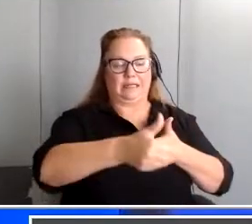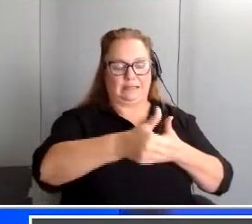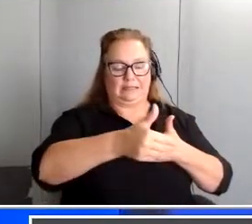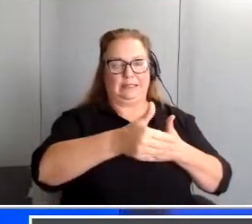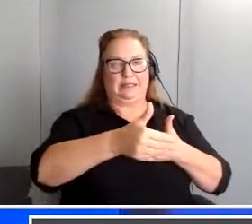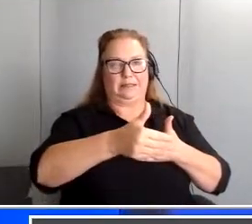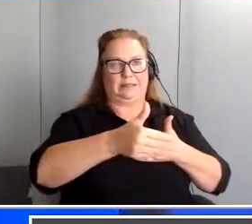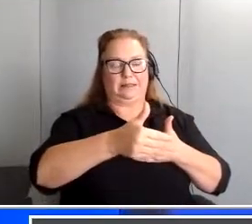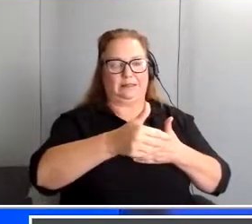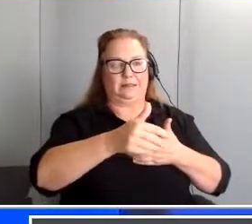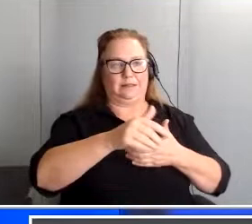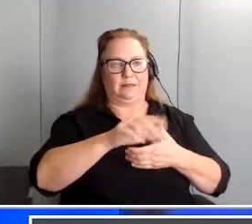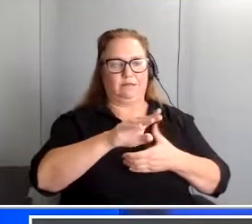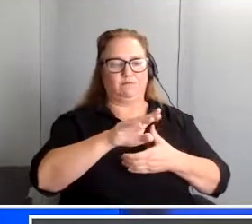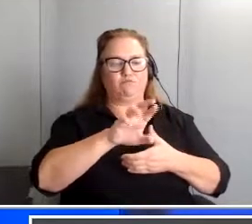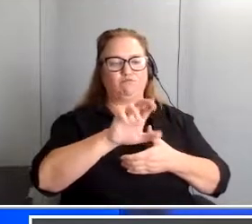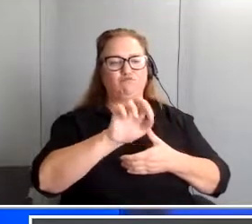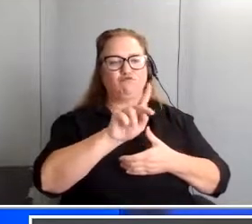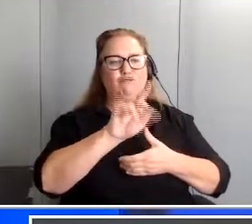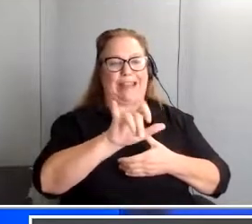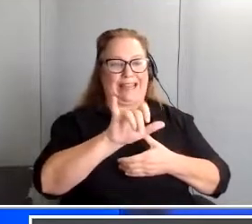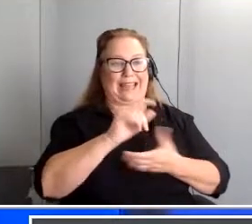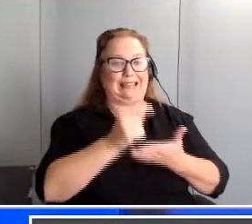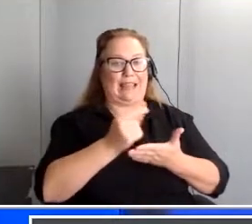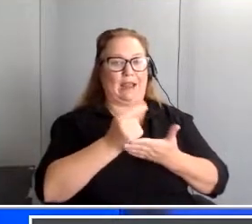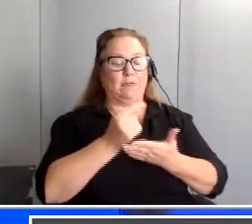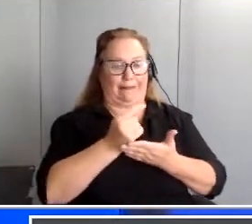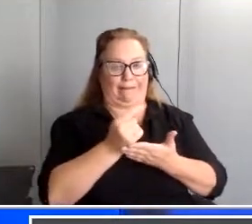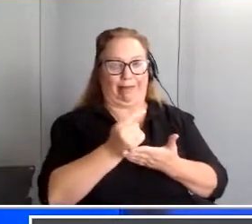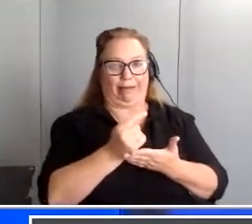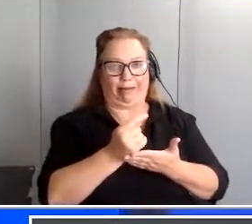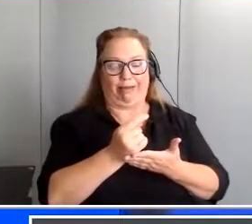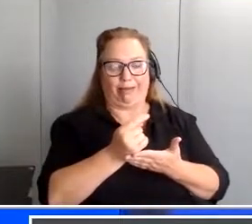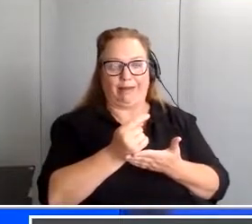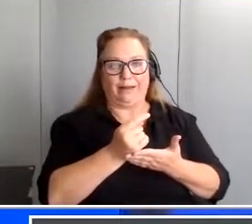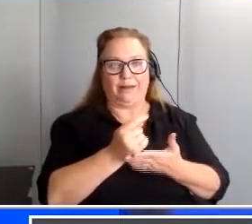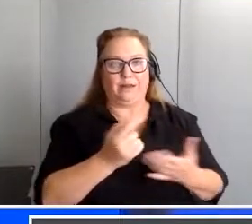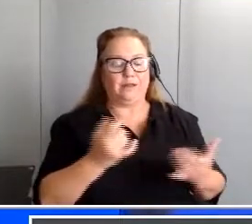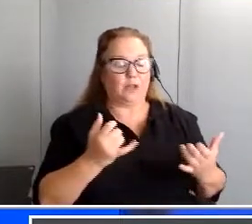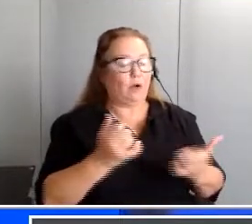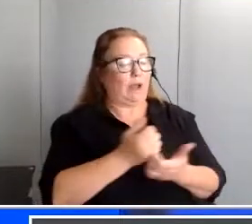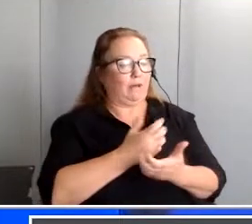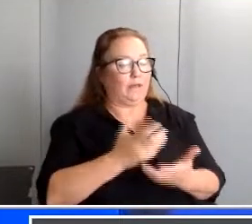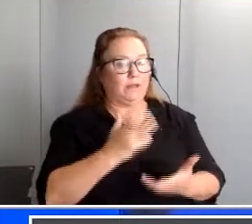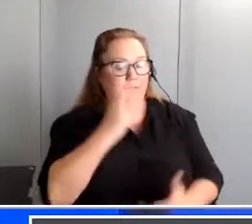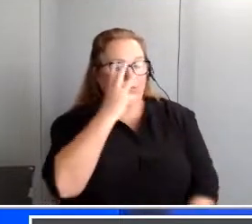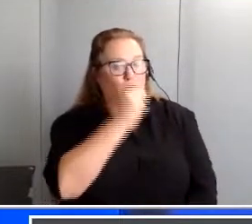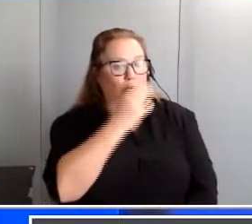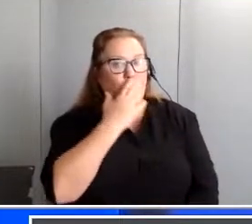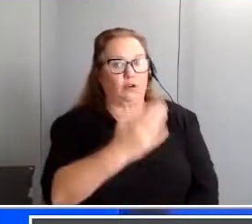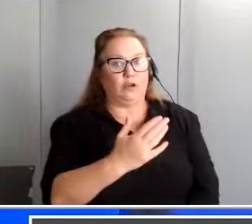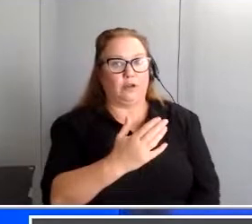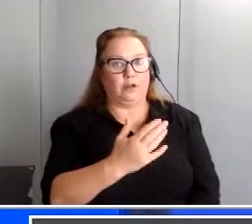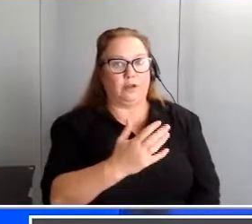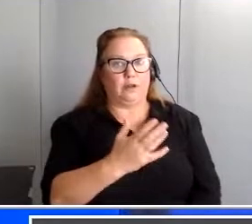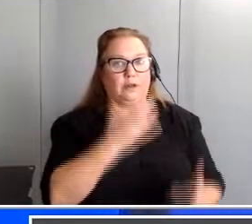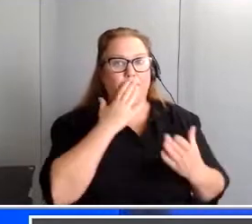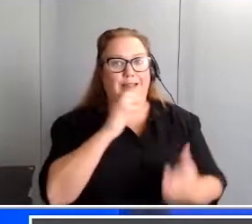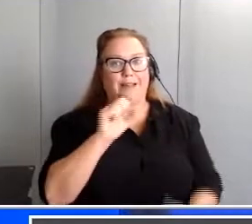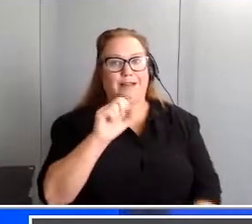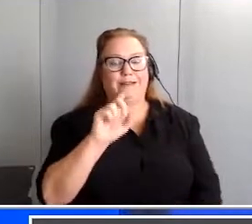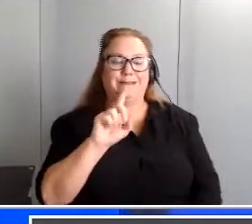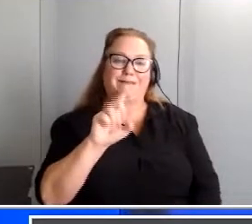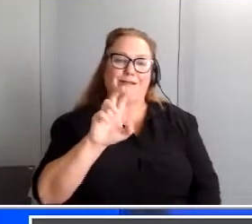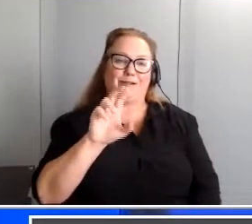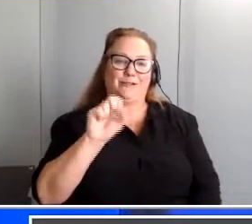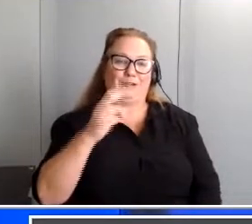the brachytherapy. So right now, everything is going pretty good. Want to thank Dr. Shen for being